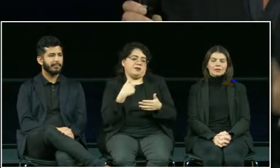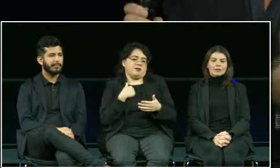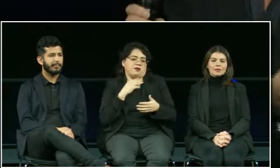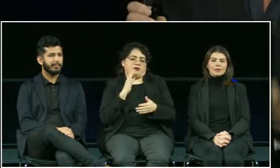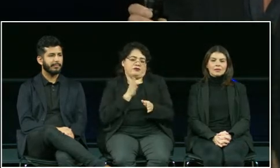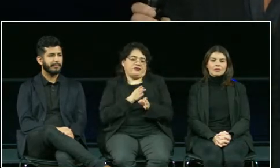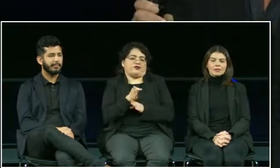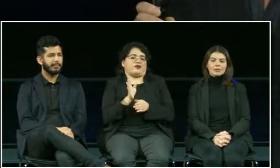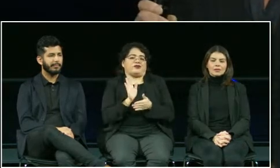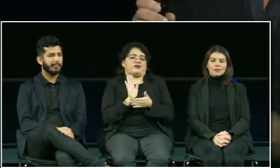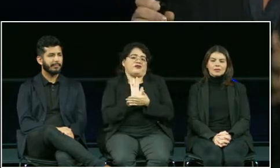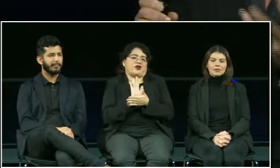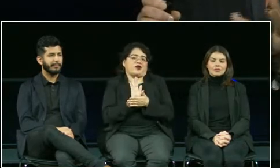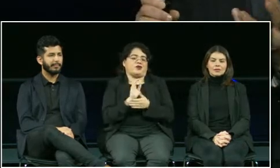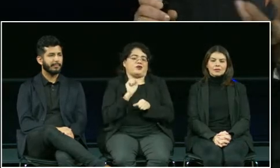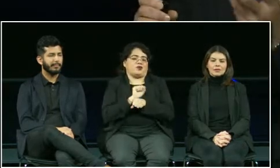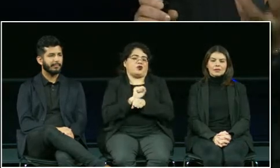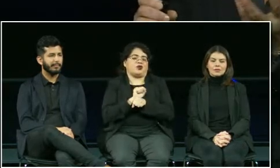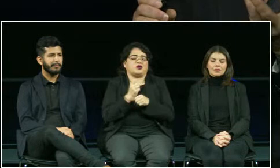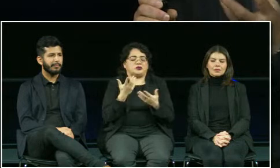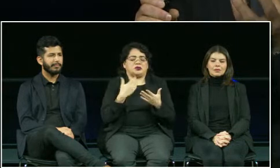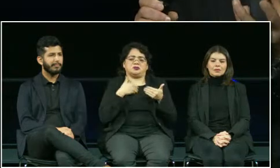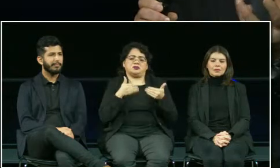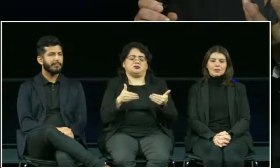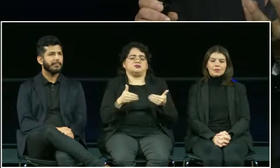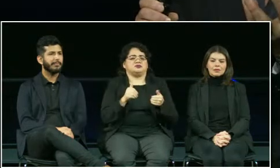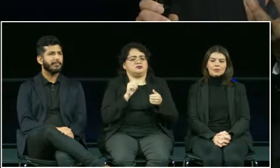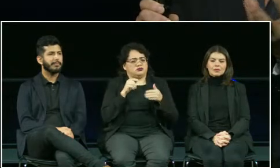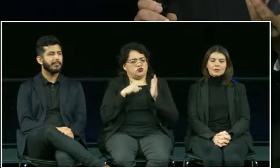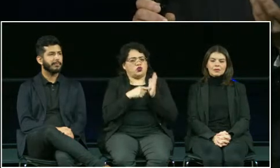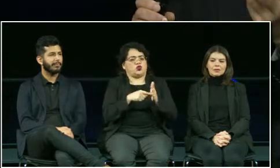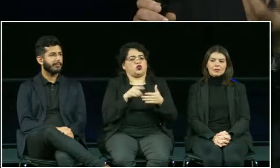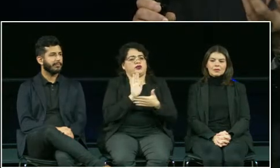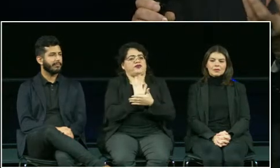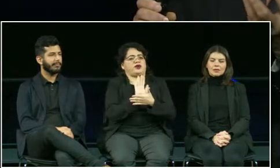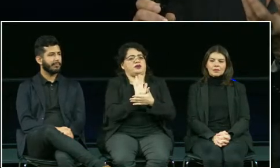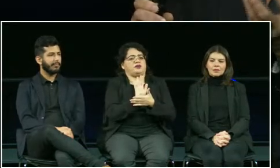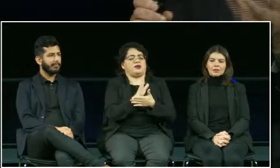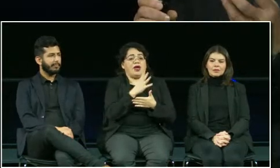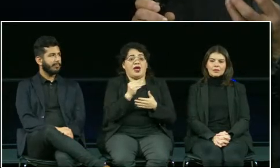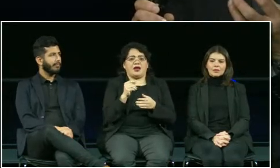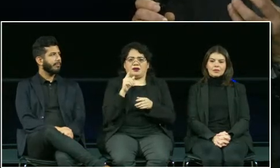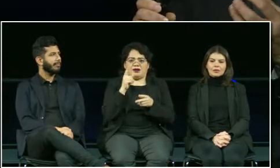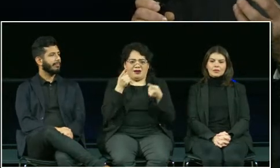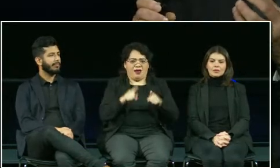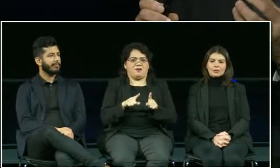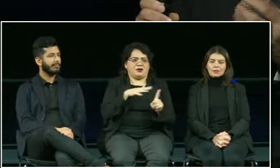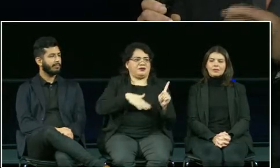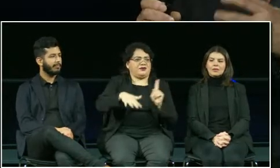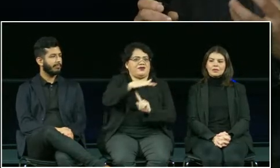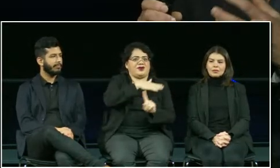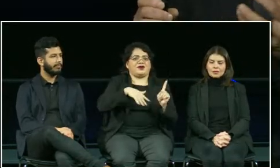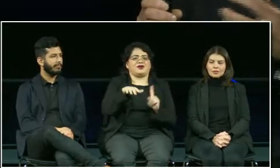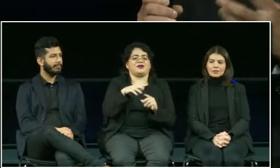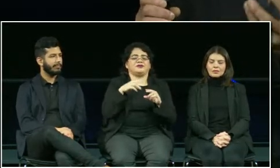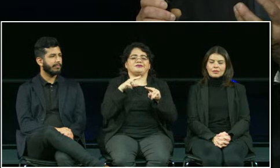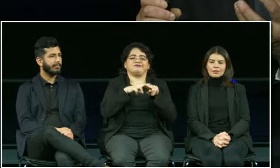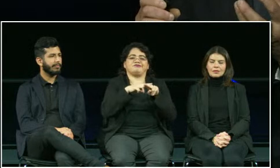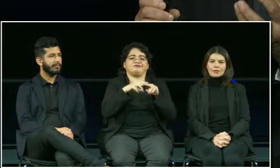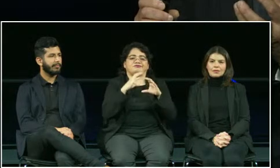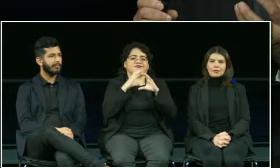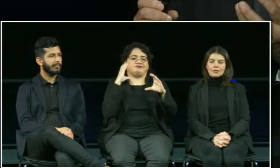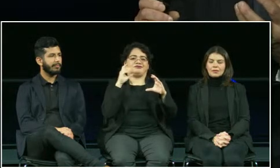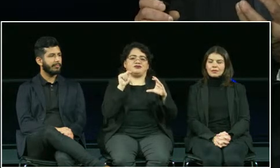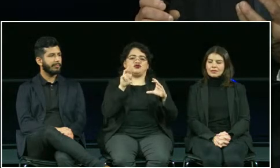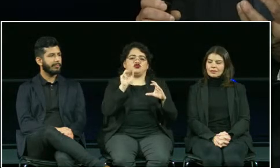it became a film. And but to bring this situation into a tram is doing something with the